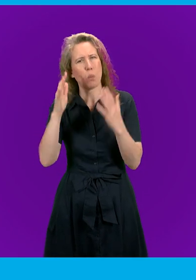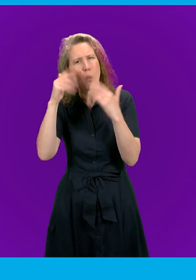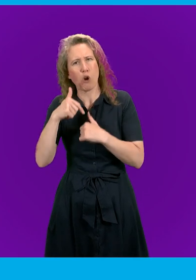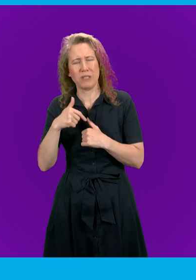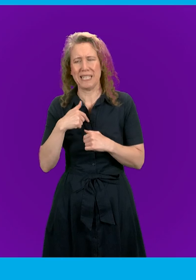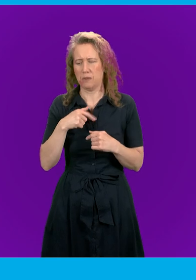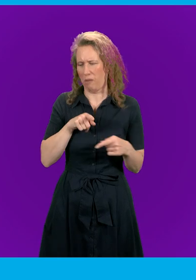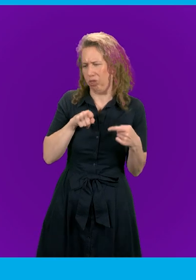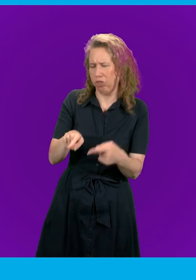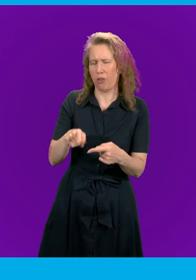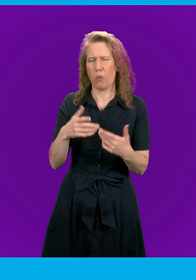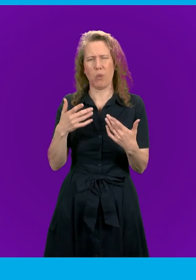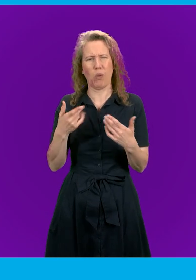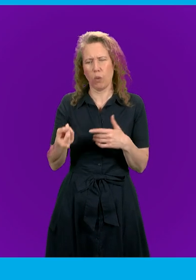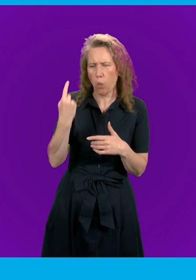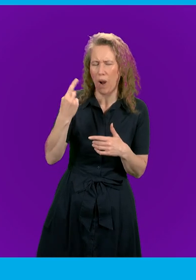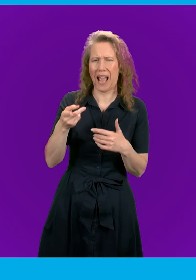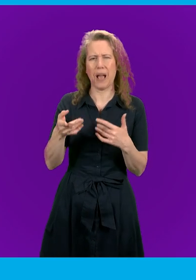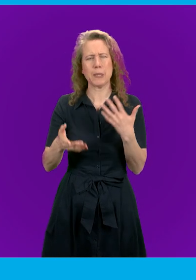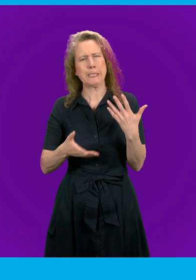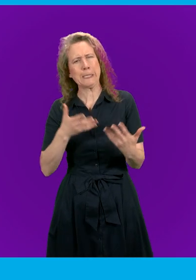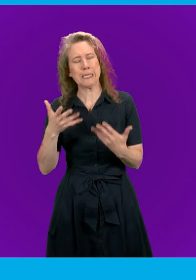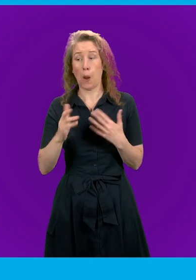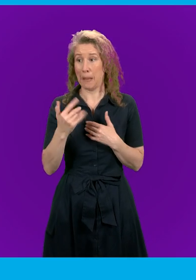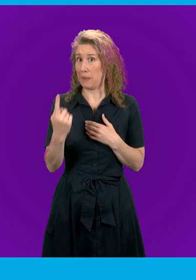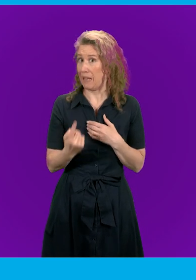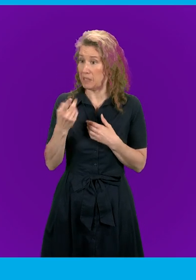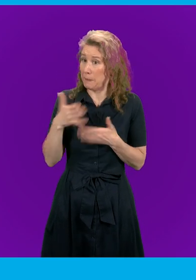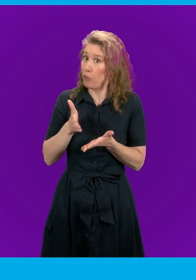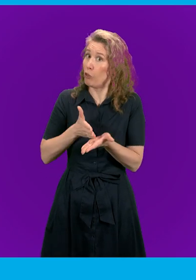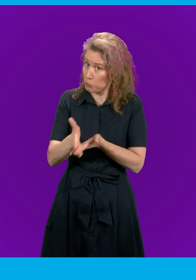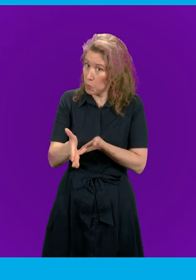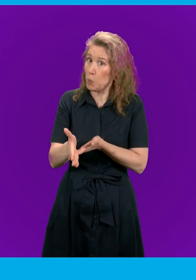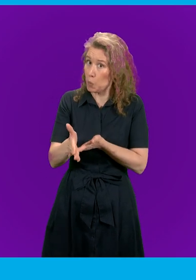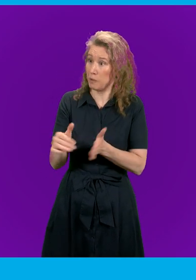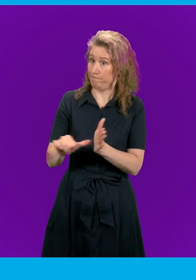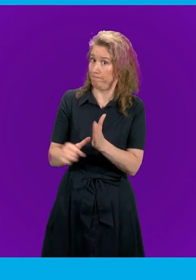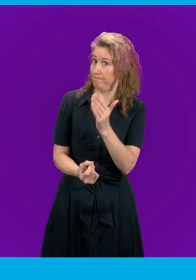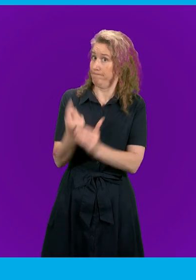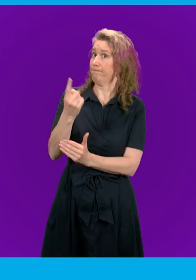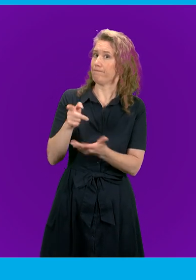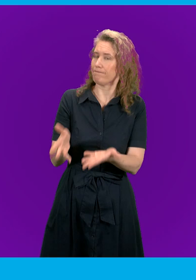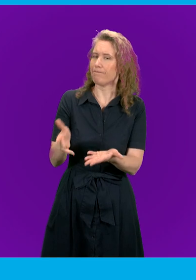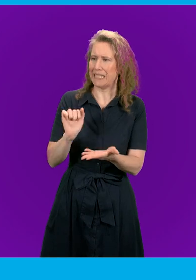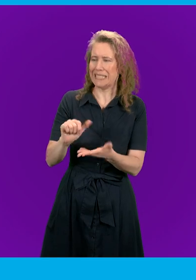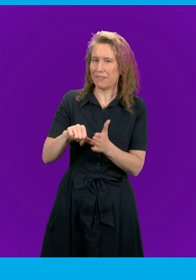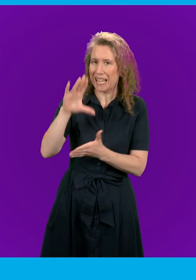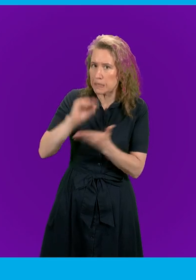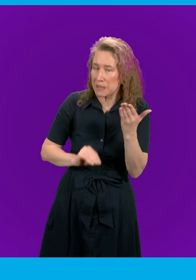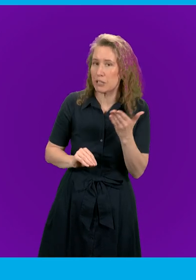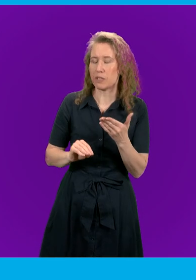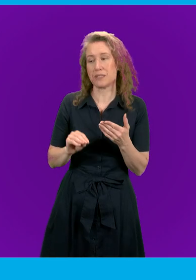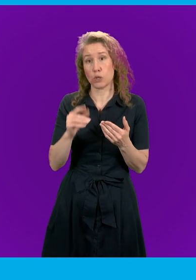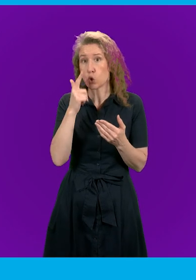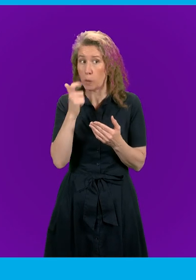called out, or you know, it might be that they've had a difficult experience themselves, you know, including with